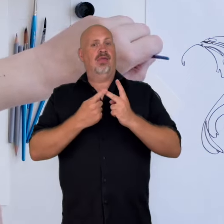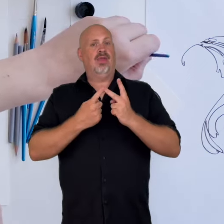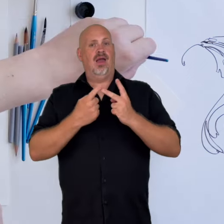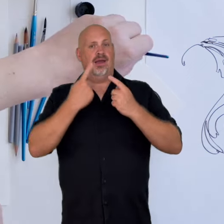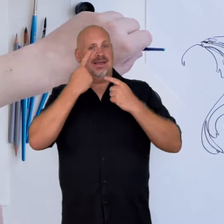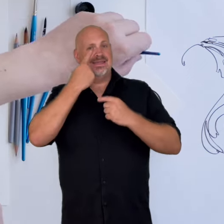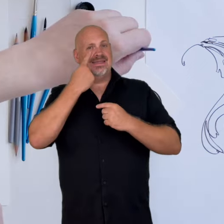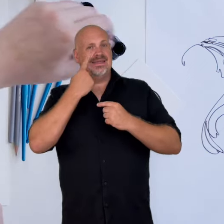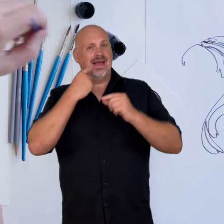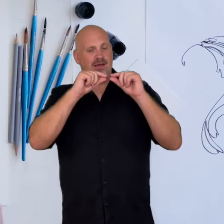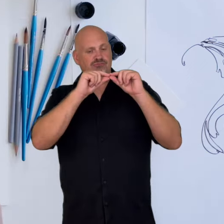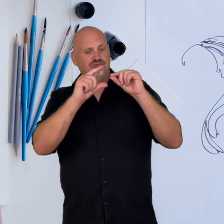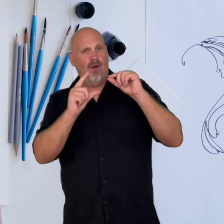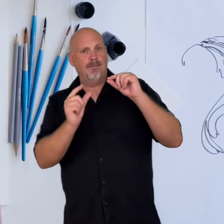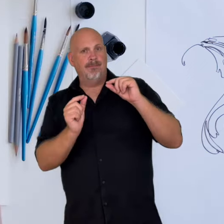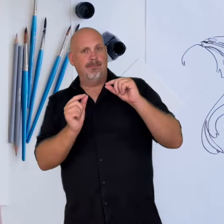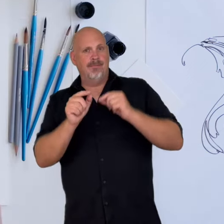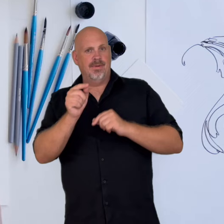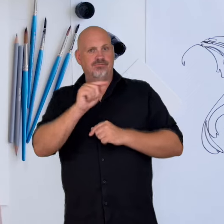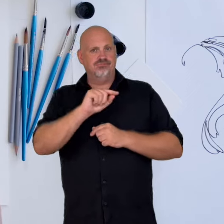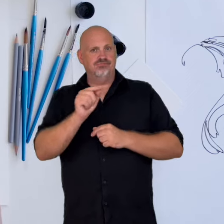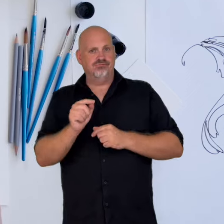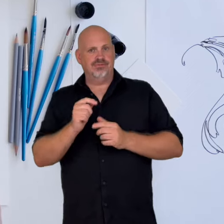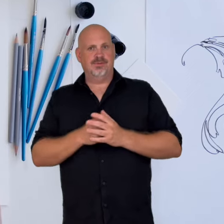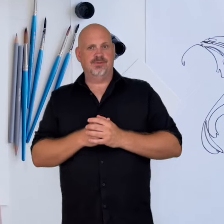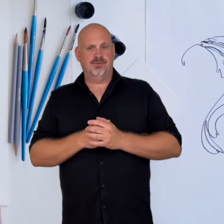A bit of water needed there.